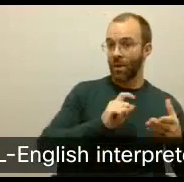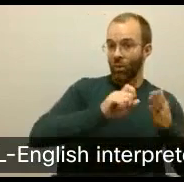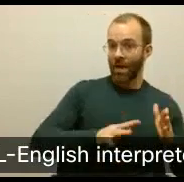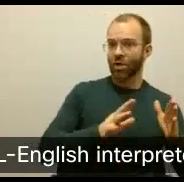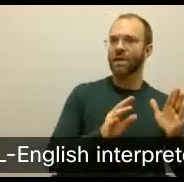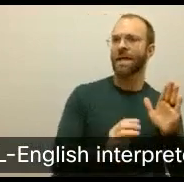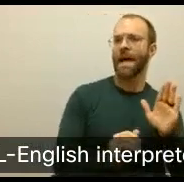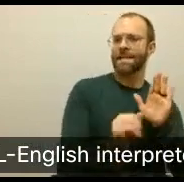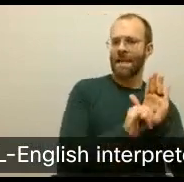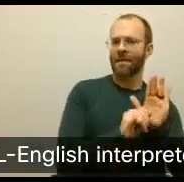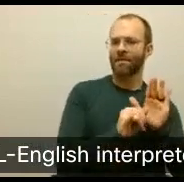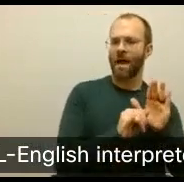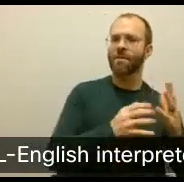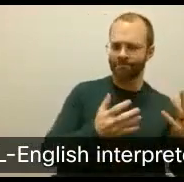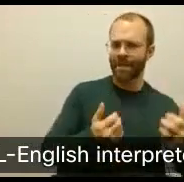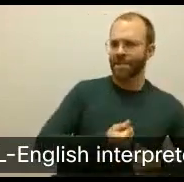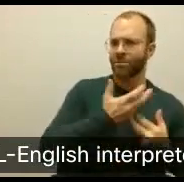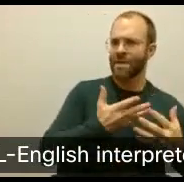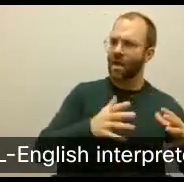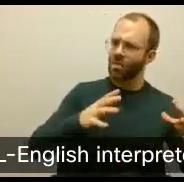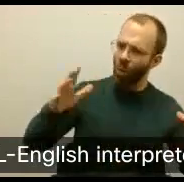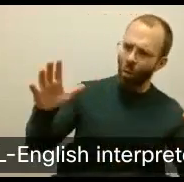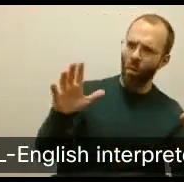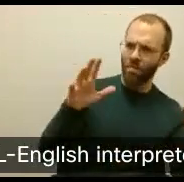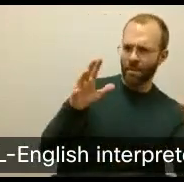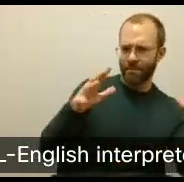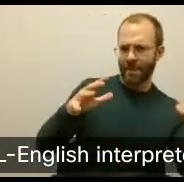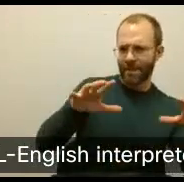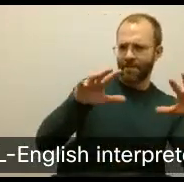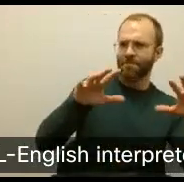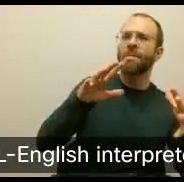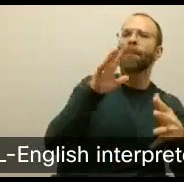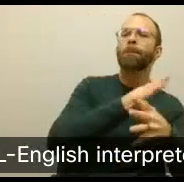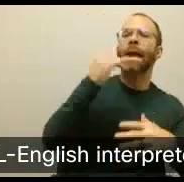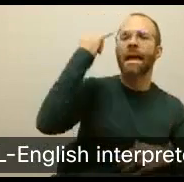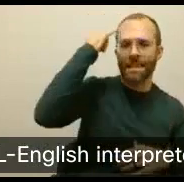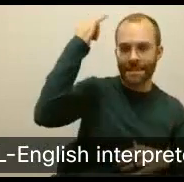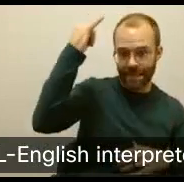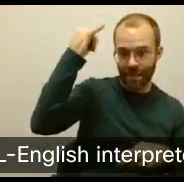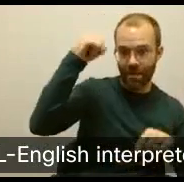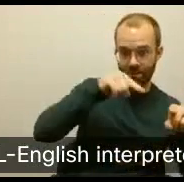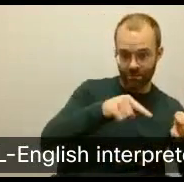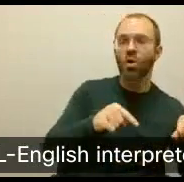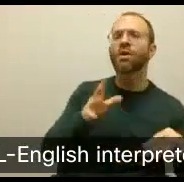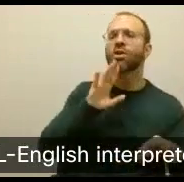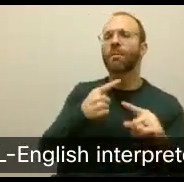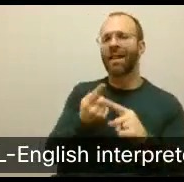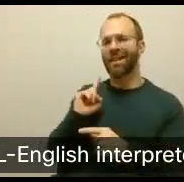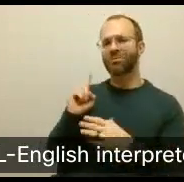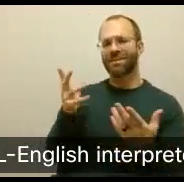main idea of the whole source. So there, as I said earlier, we did have a workshop on that where we did